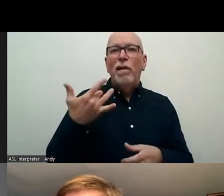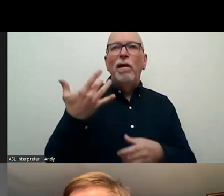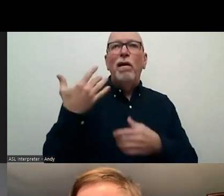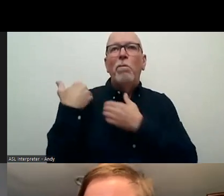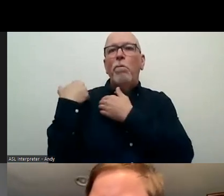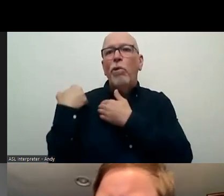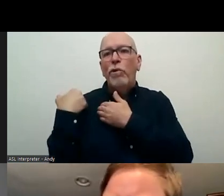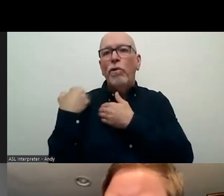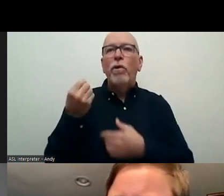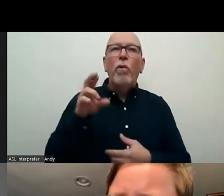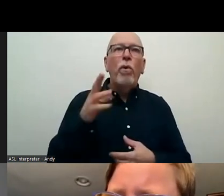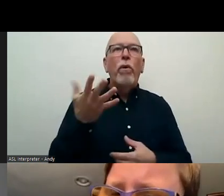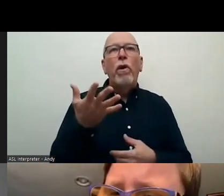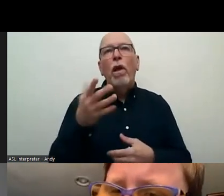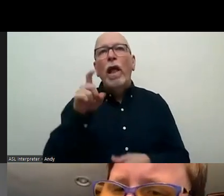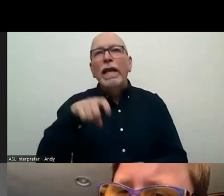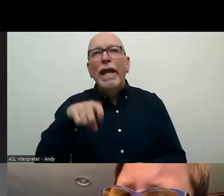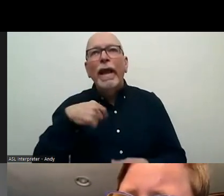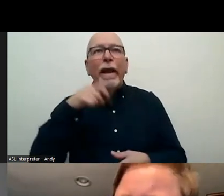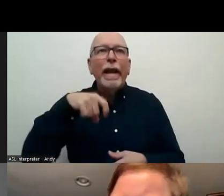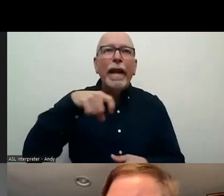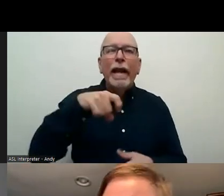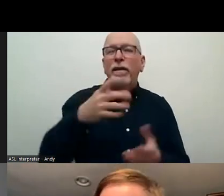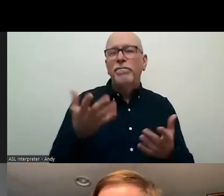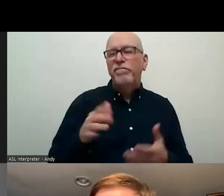being needy or whatever it might be